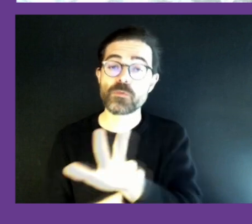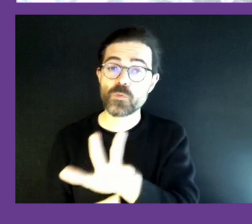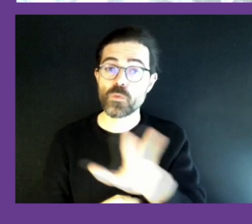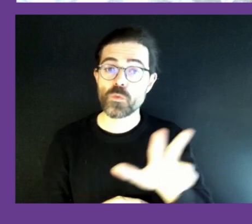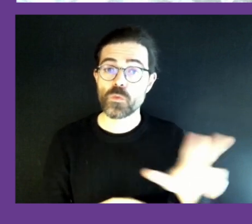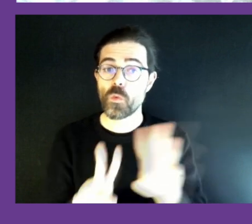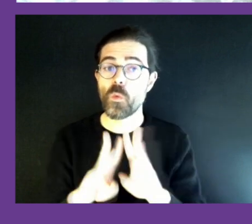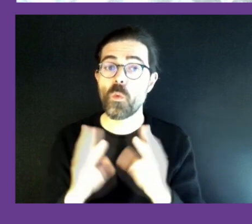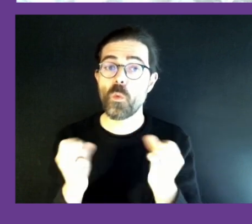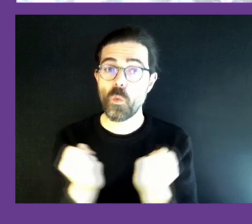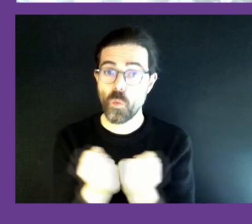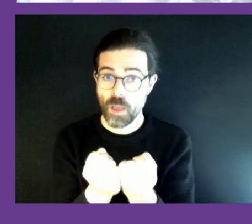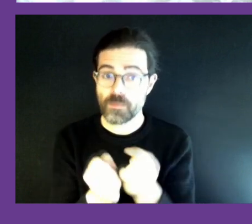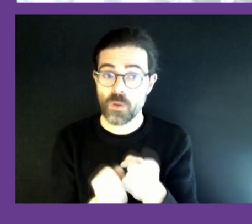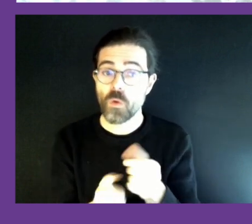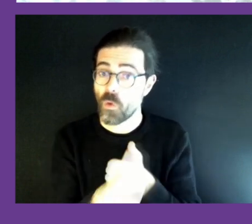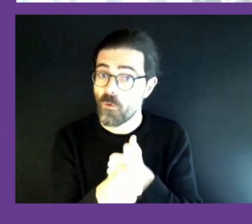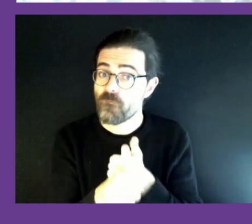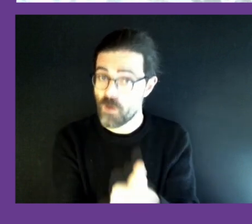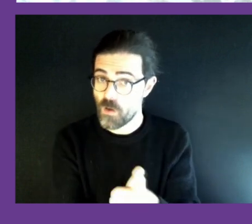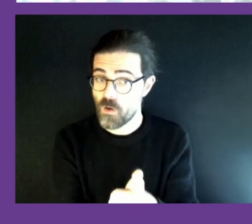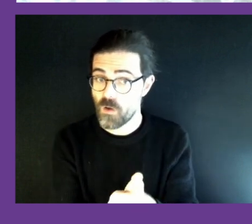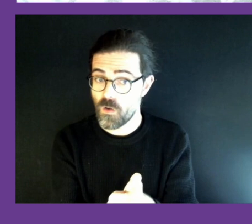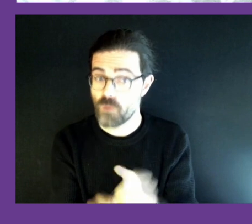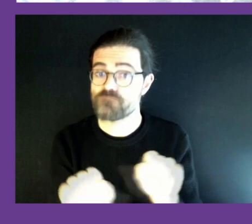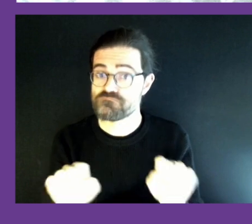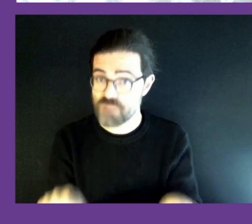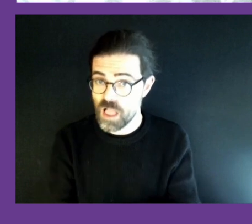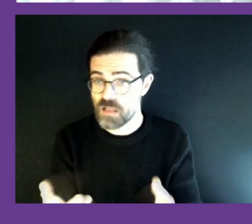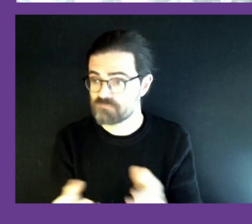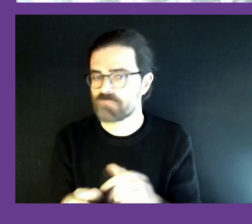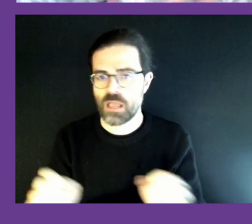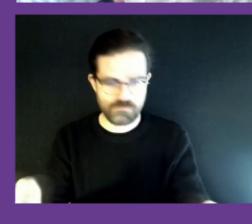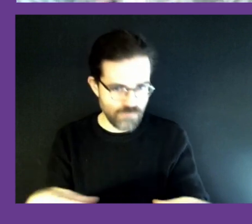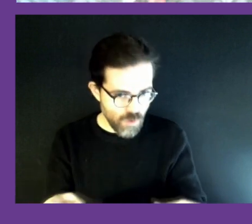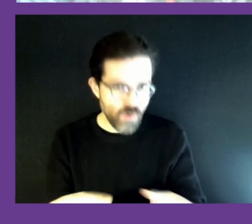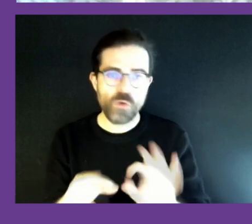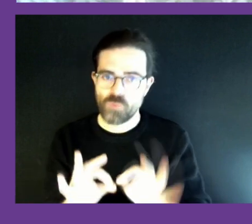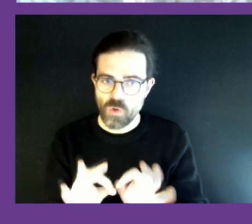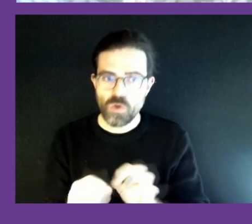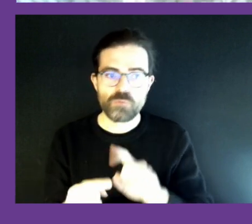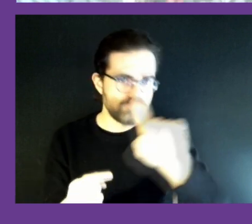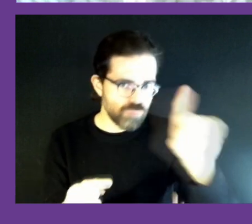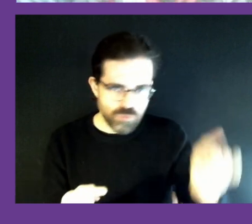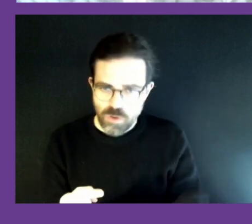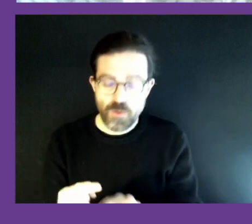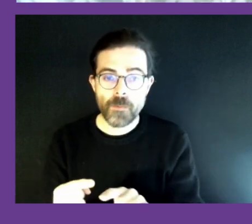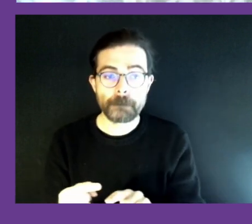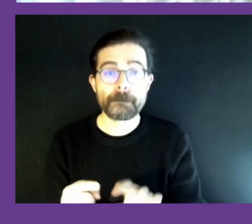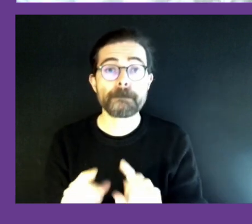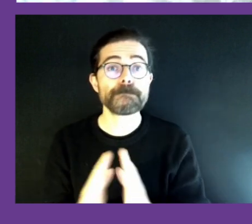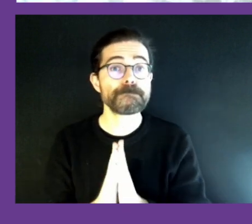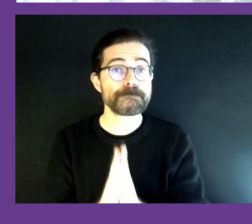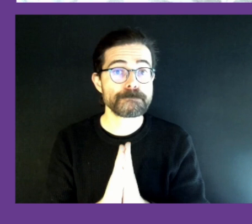that you want. You can also use the chat to interact, but please, perhaps for the